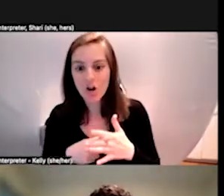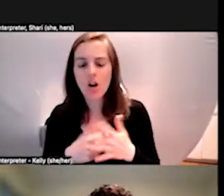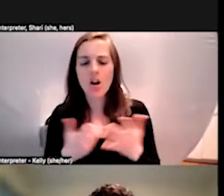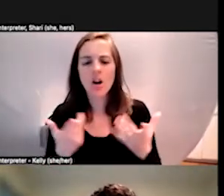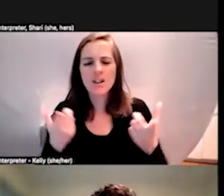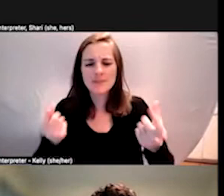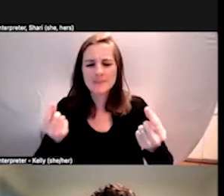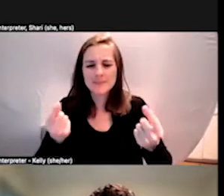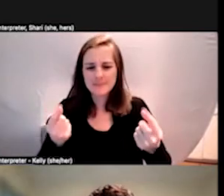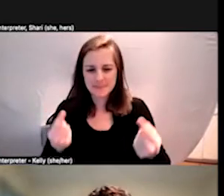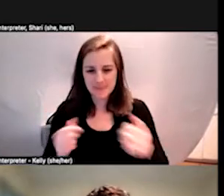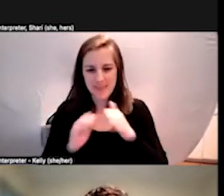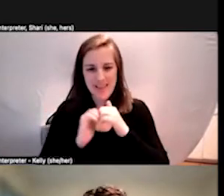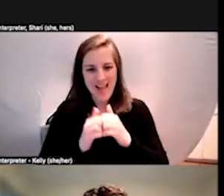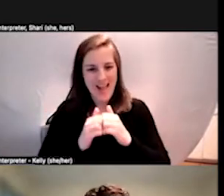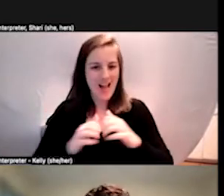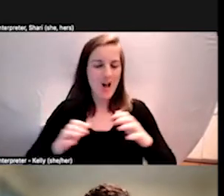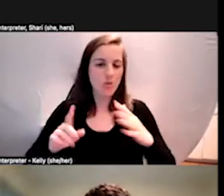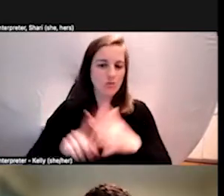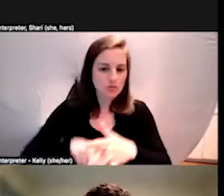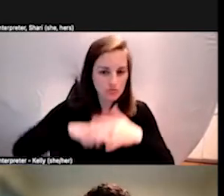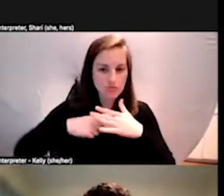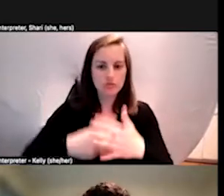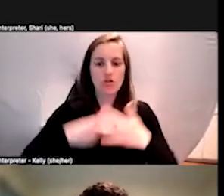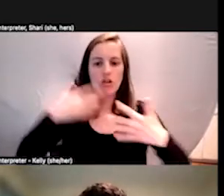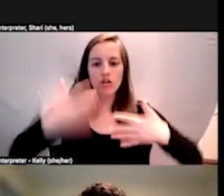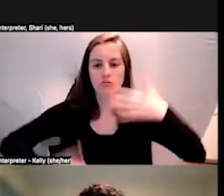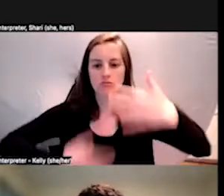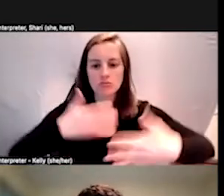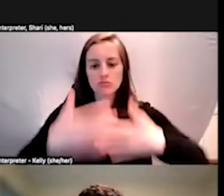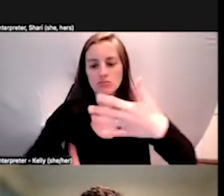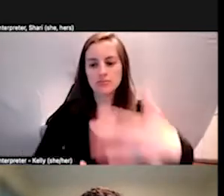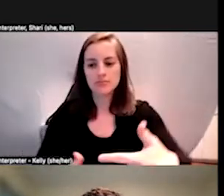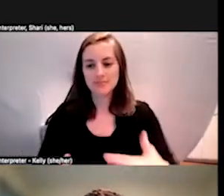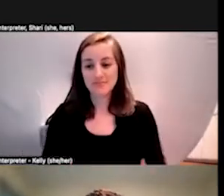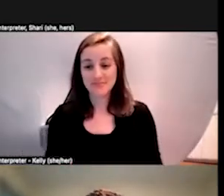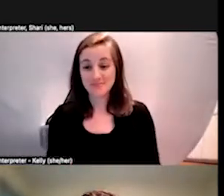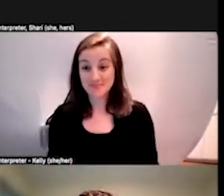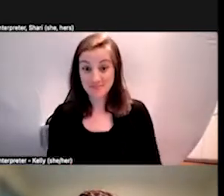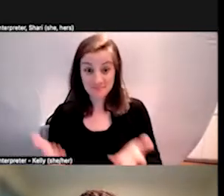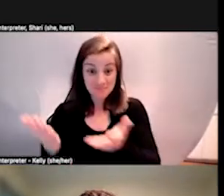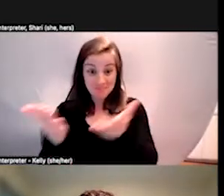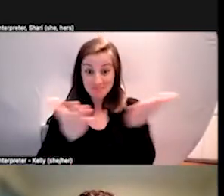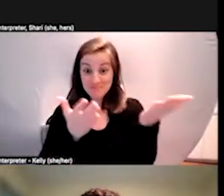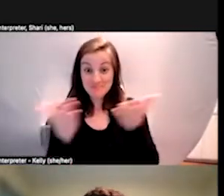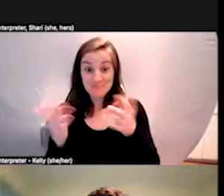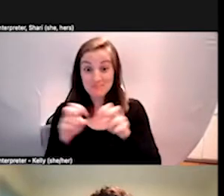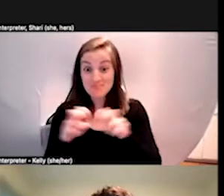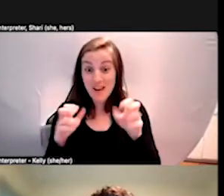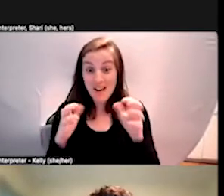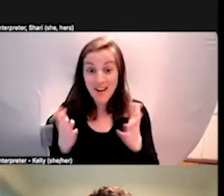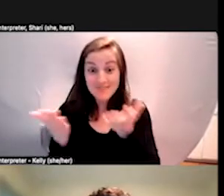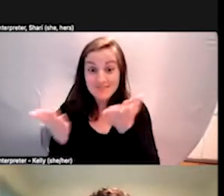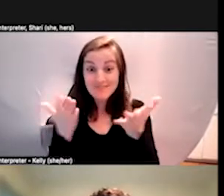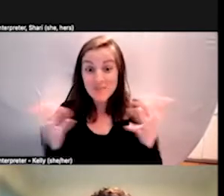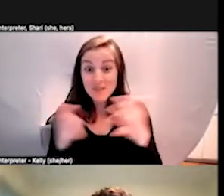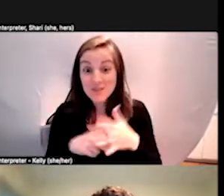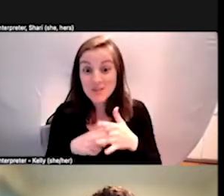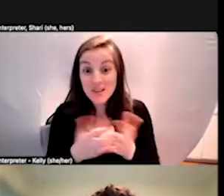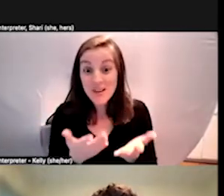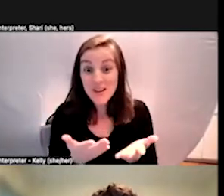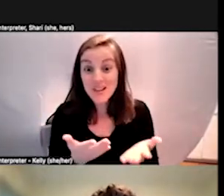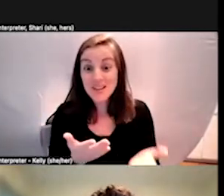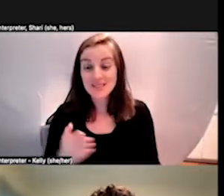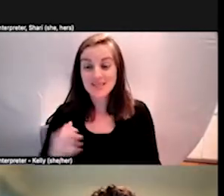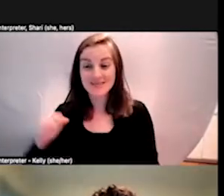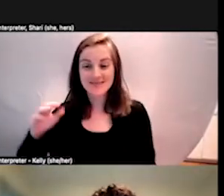this? And yeah, does somebody want to start taking a crack at that?